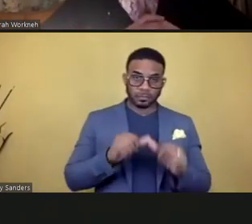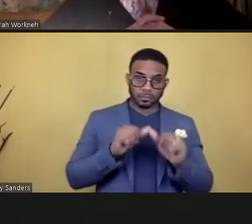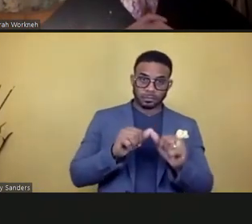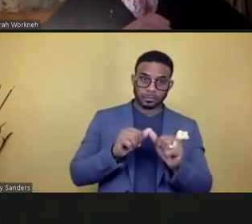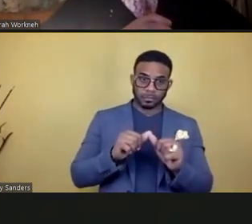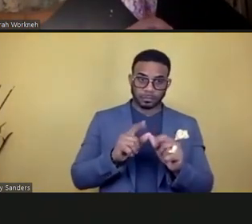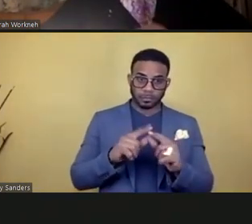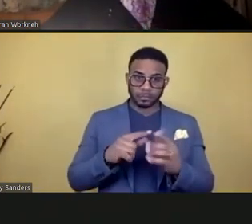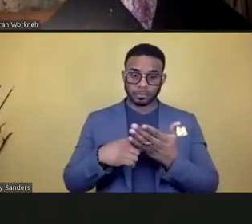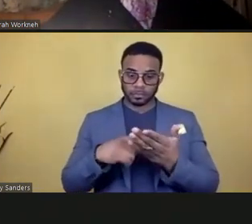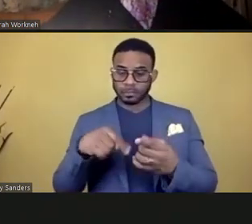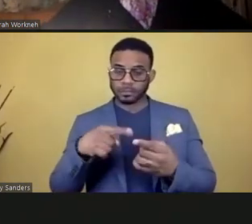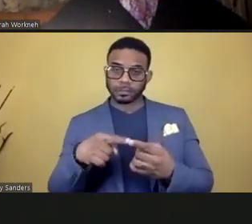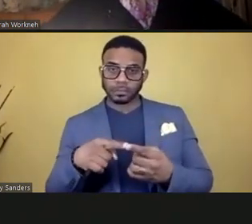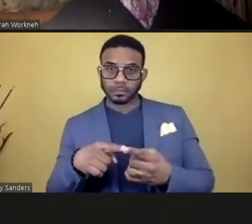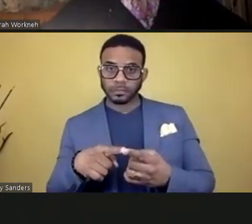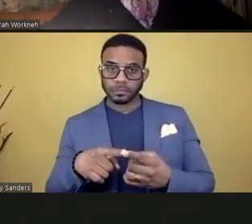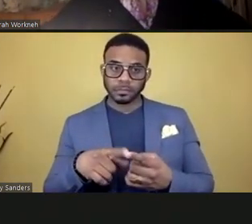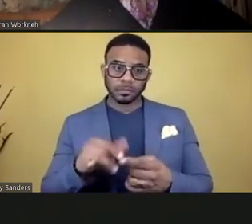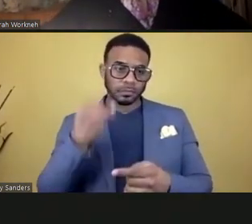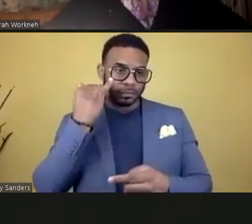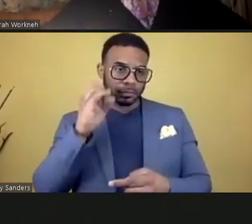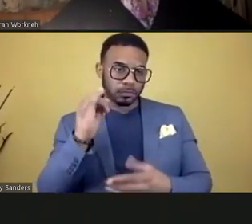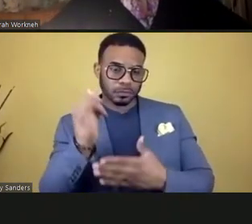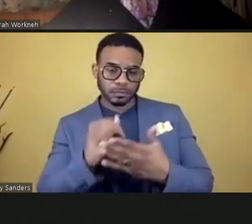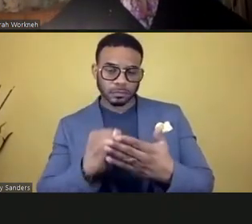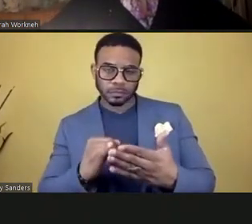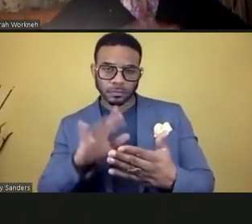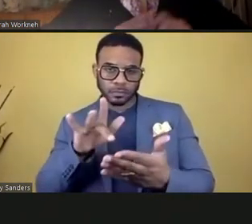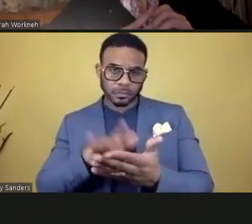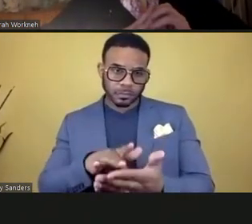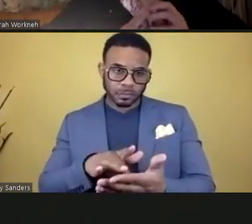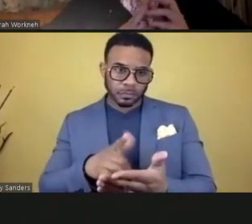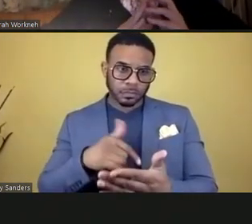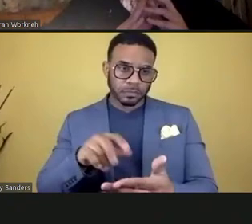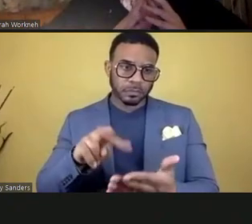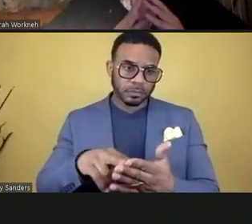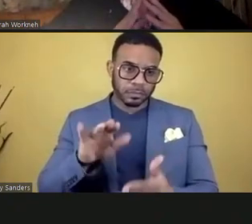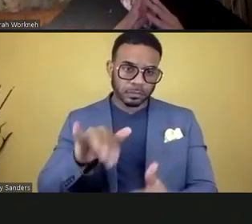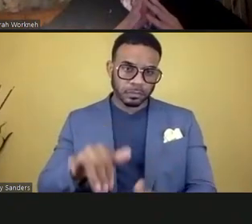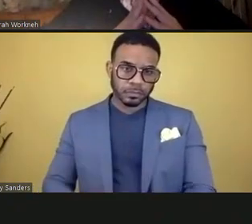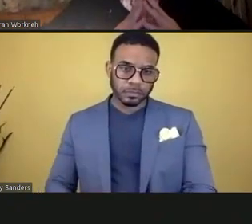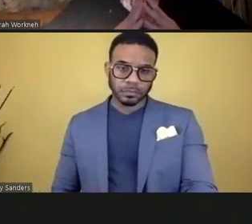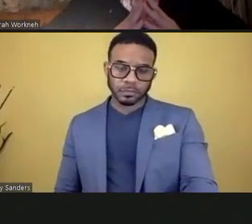continuing to talk about this idea of artist-centered and what we mean by that,